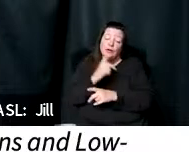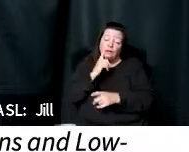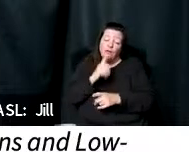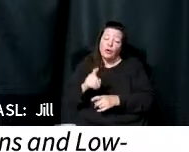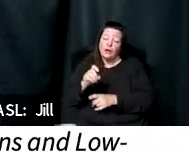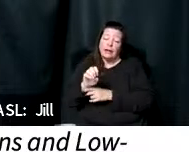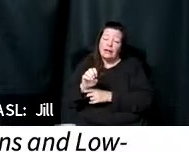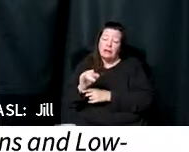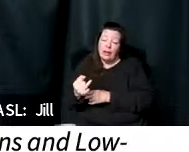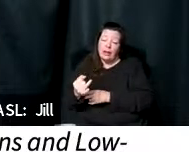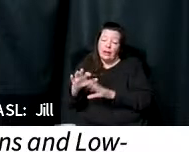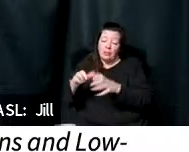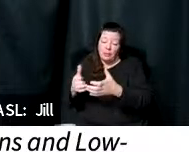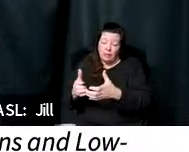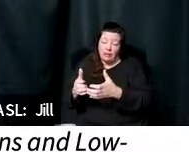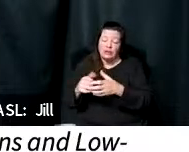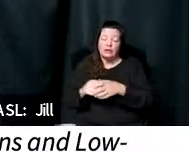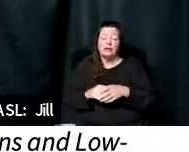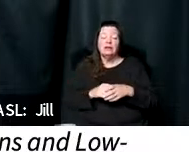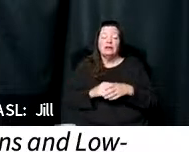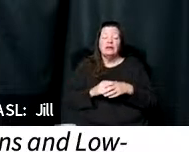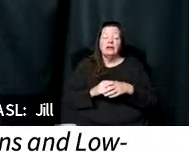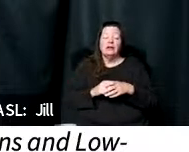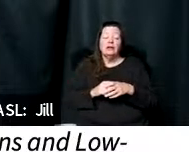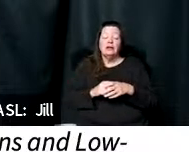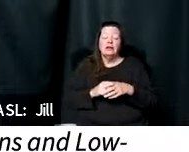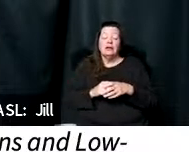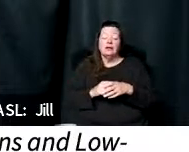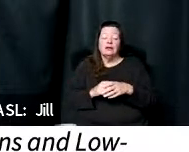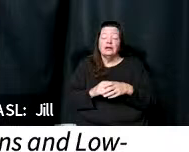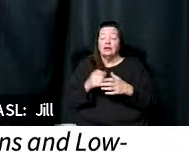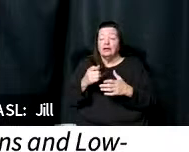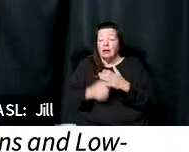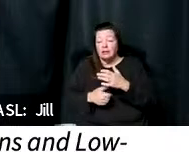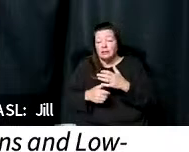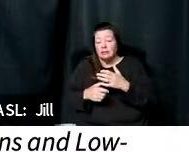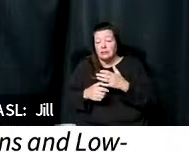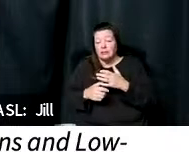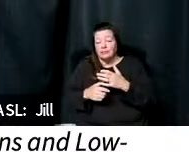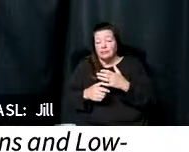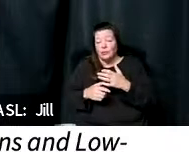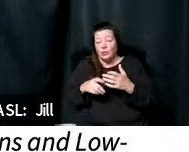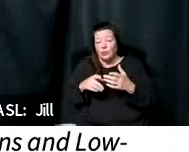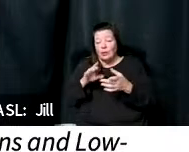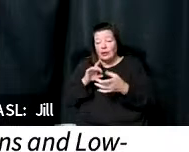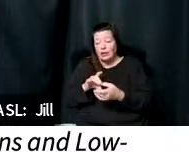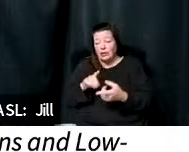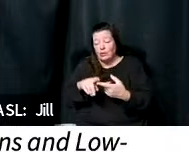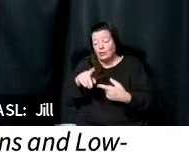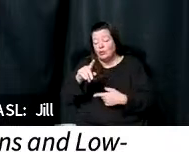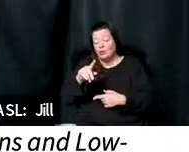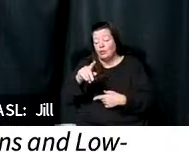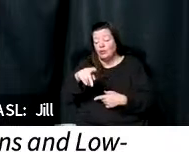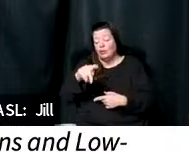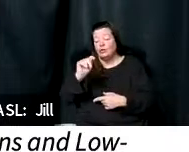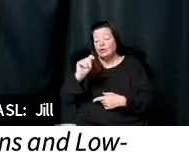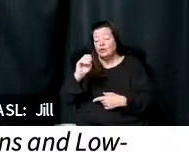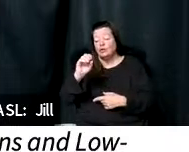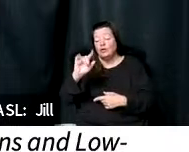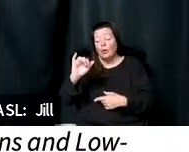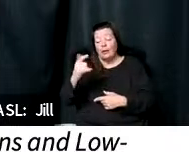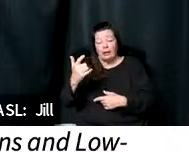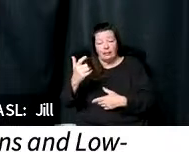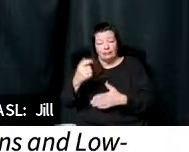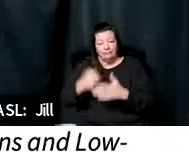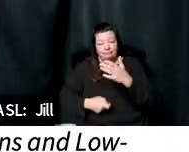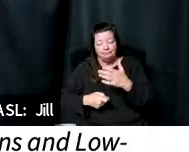EJ populations within the program are, costs associated with the tolling. As I had previously